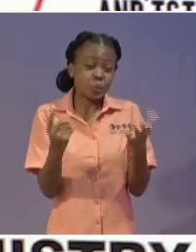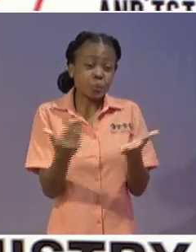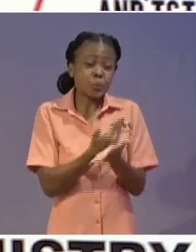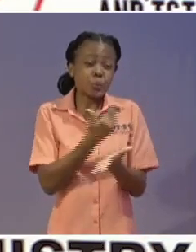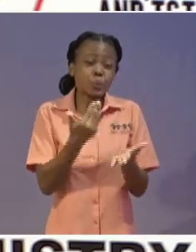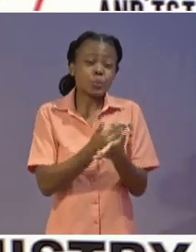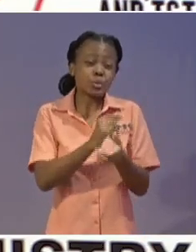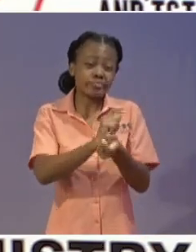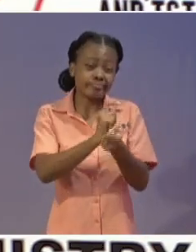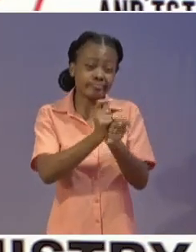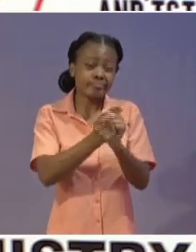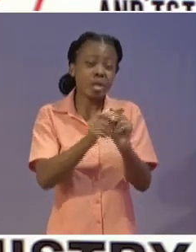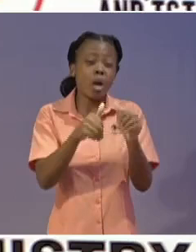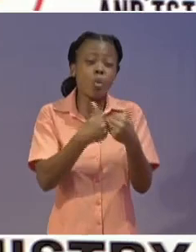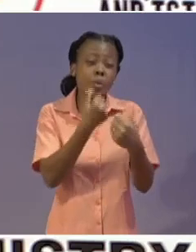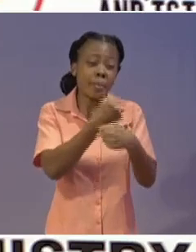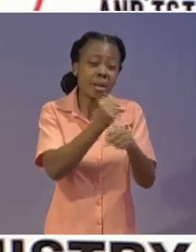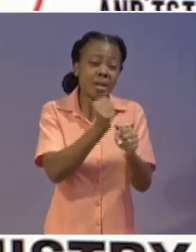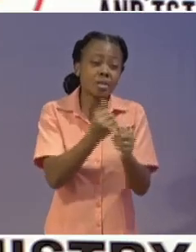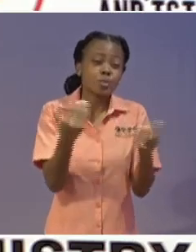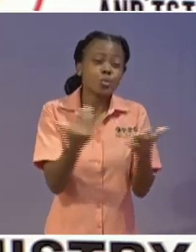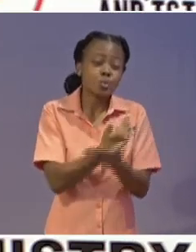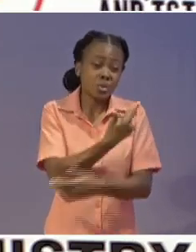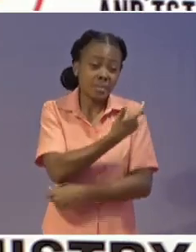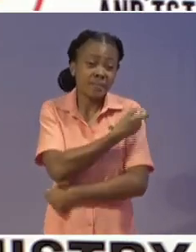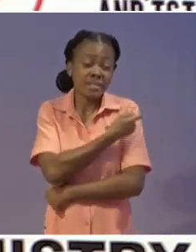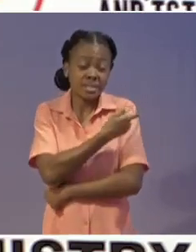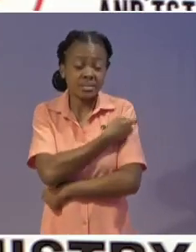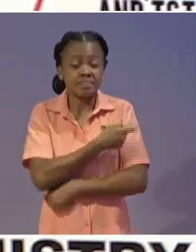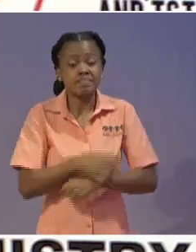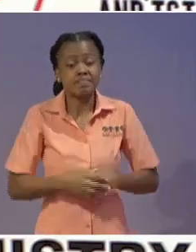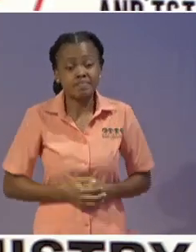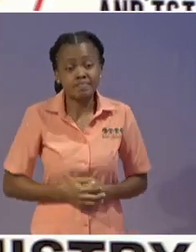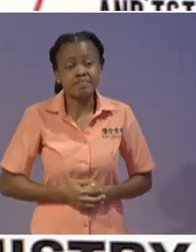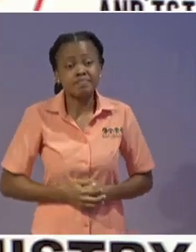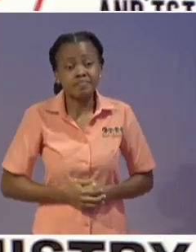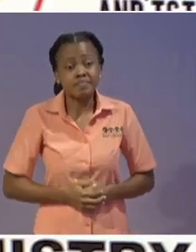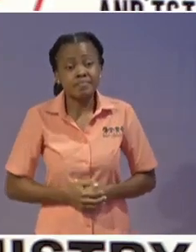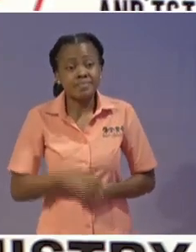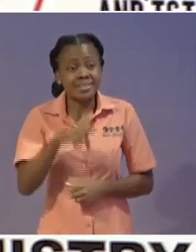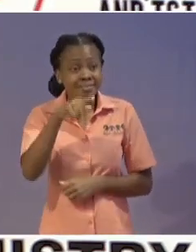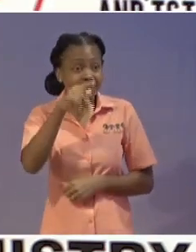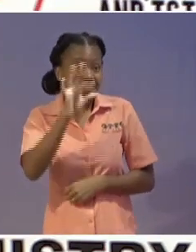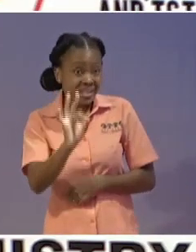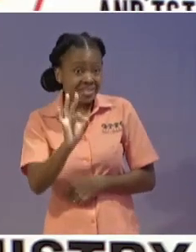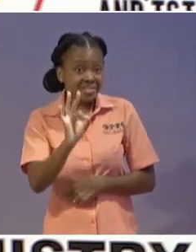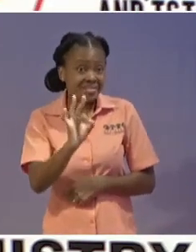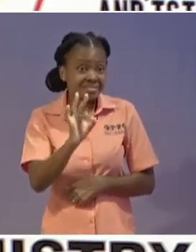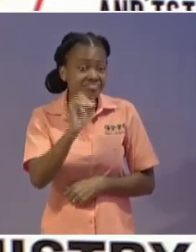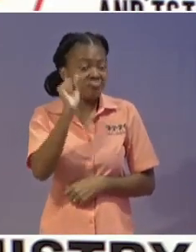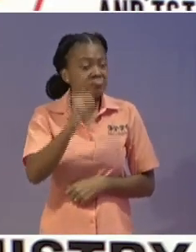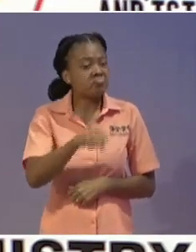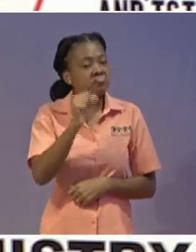as it relates to the variants of concern. Pfizer as well and others are in the process of